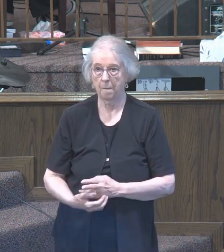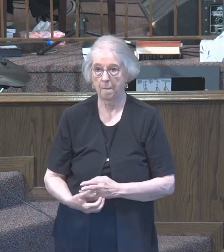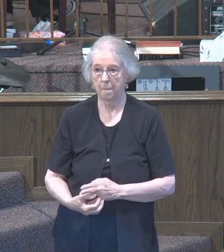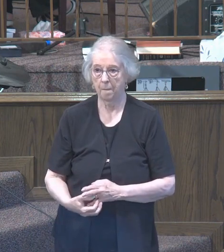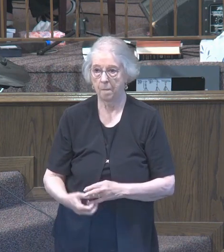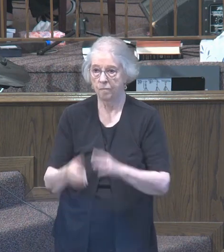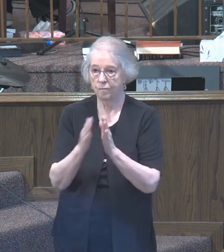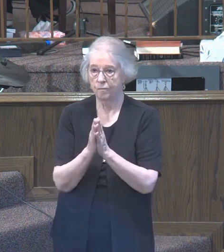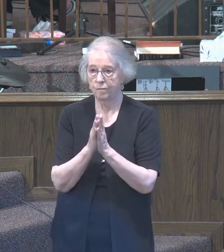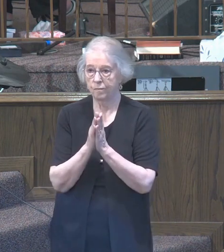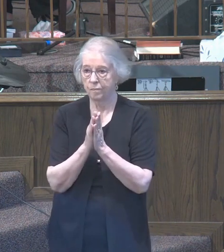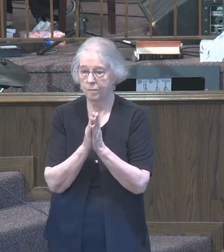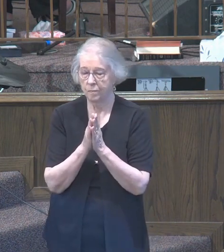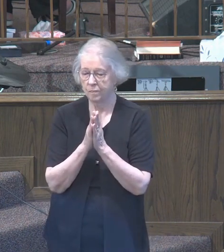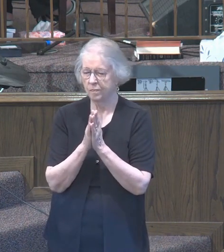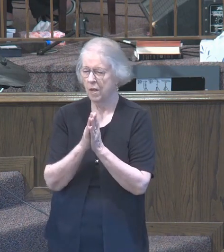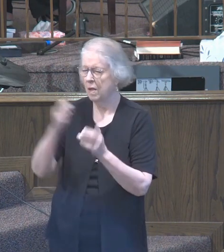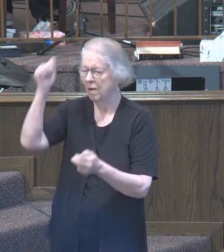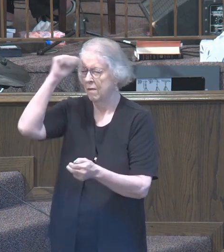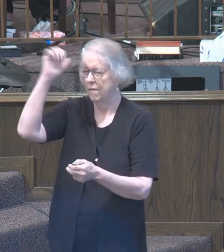Father, I pray you would bless the reading of your word.